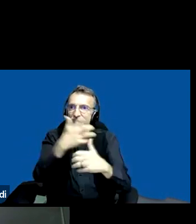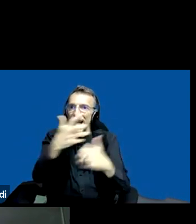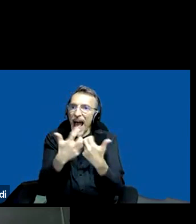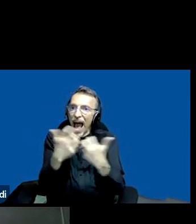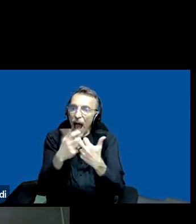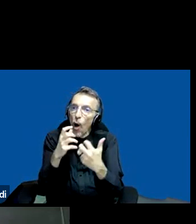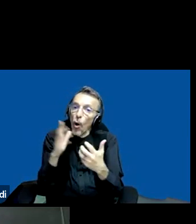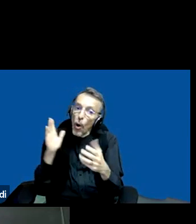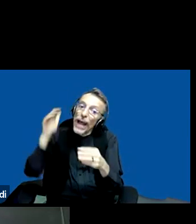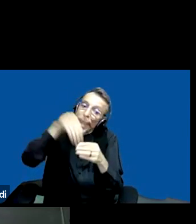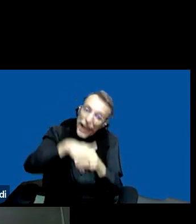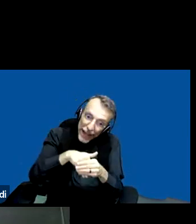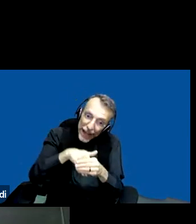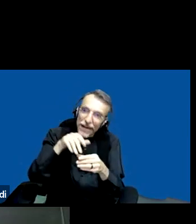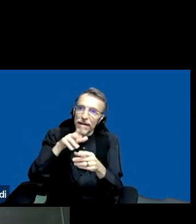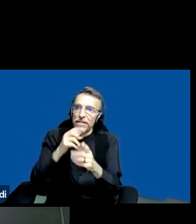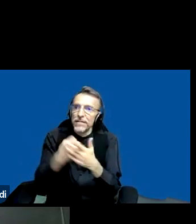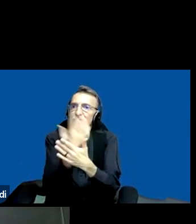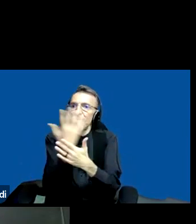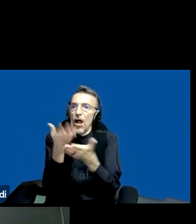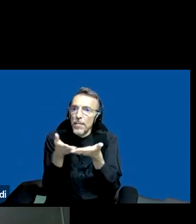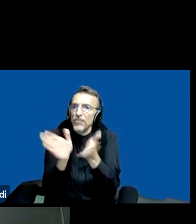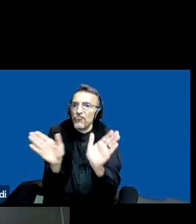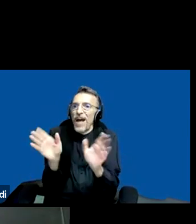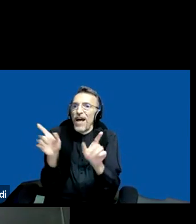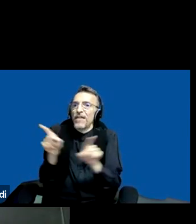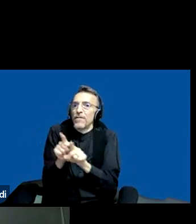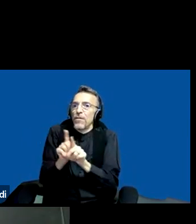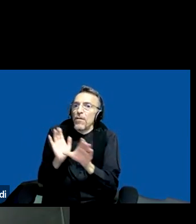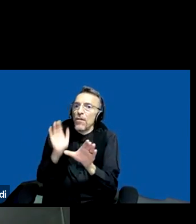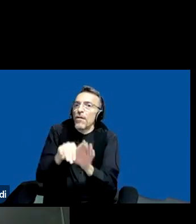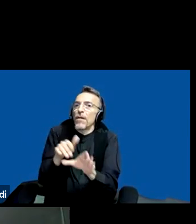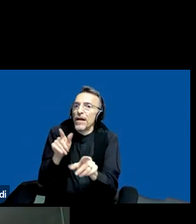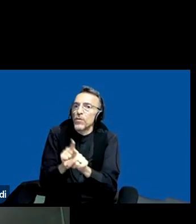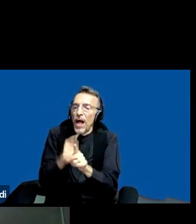generally. I think there's a lot of